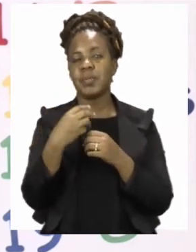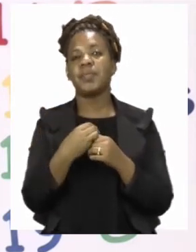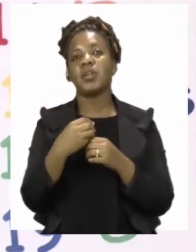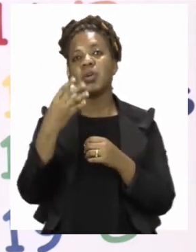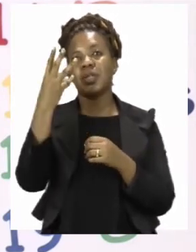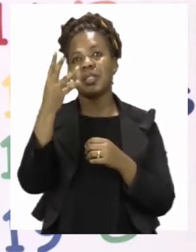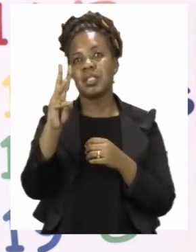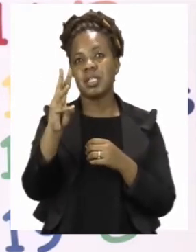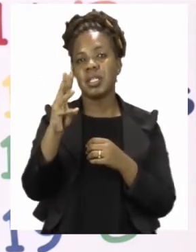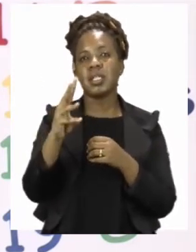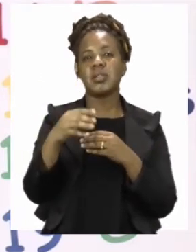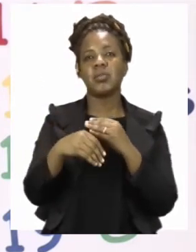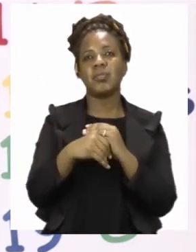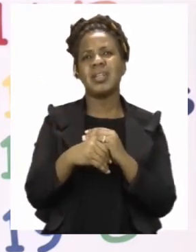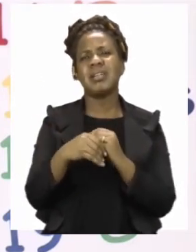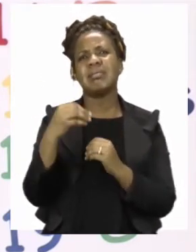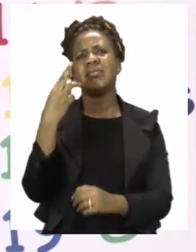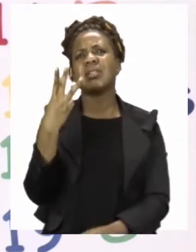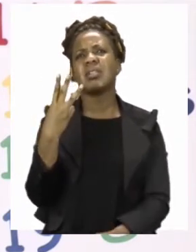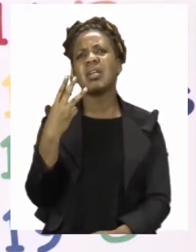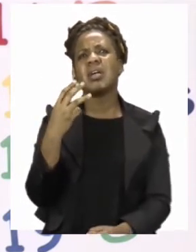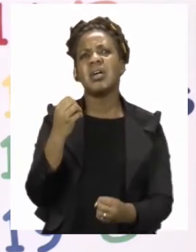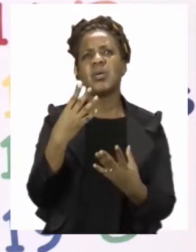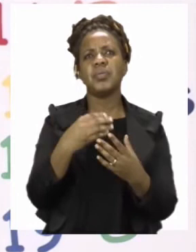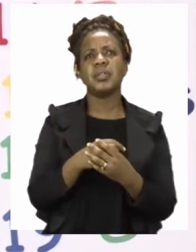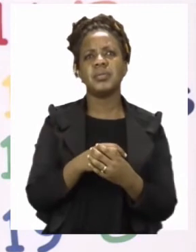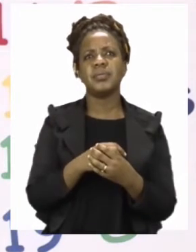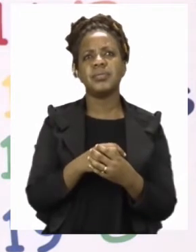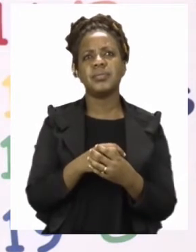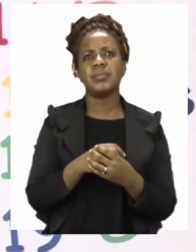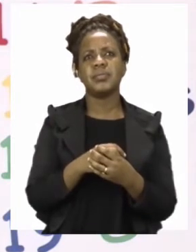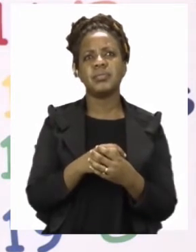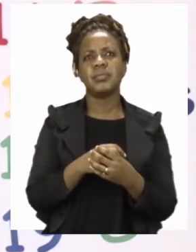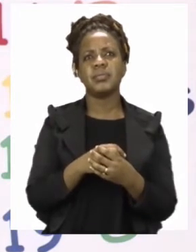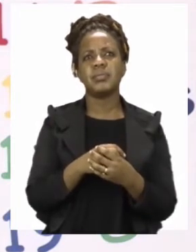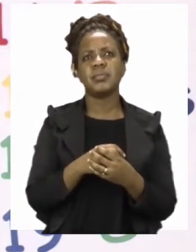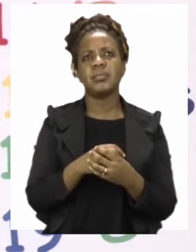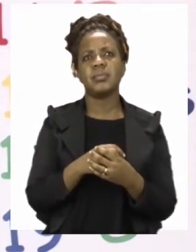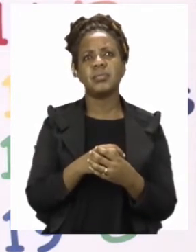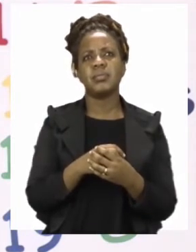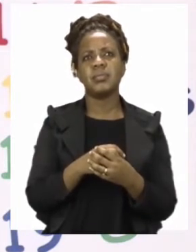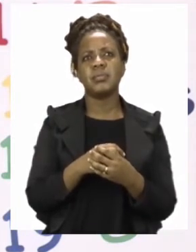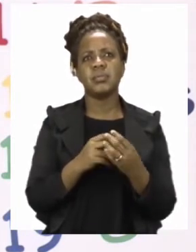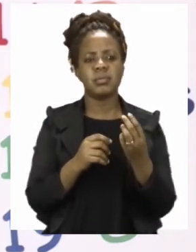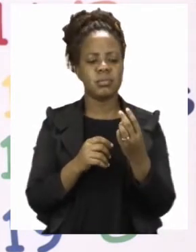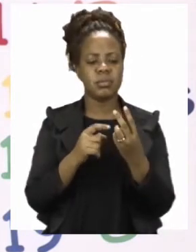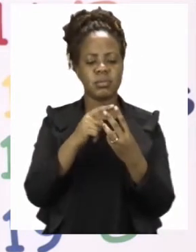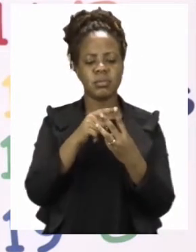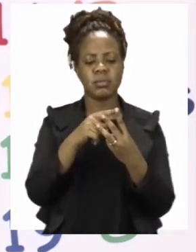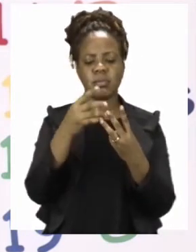find out is, if we are saying there are 583, how many of them are